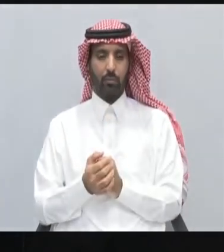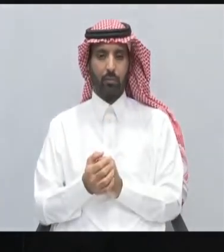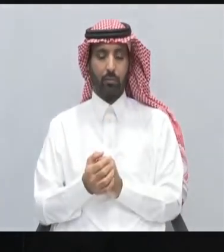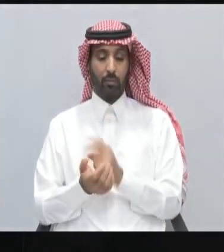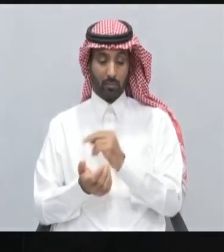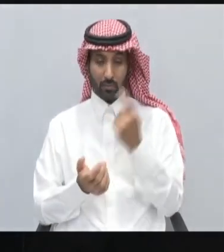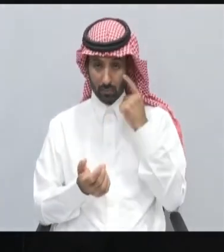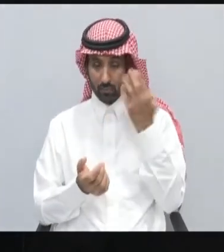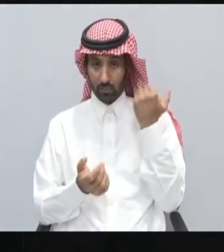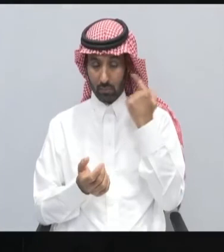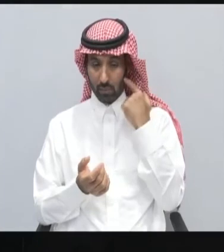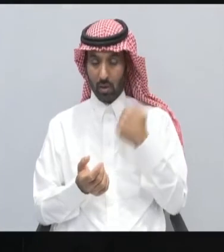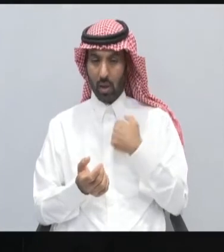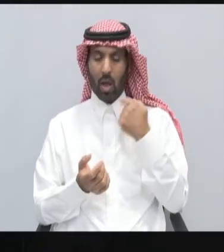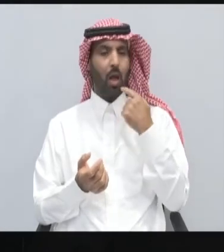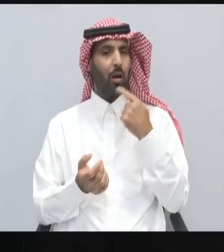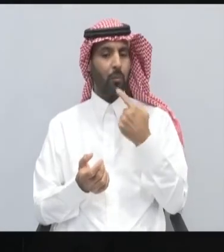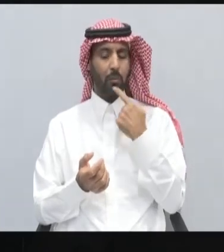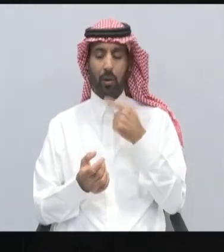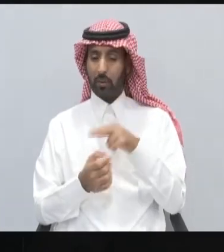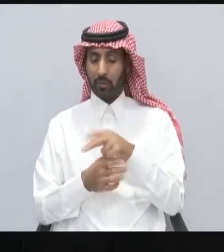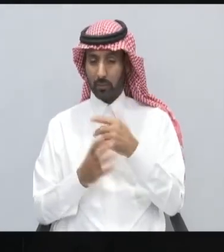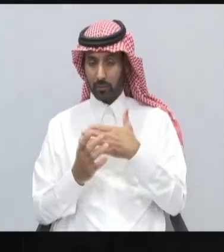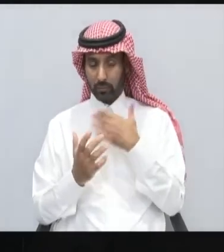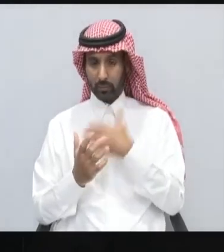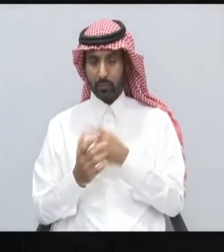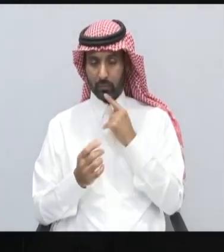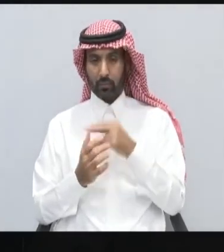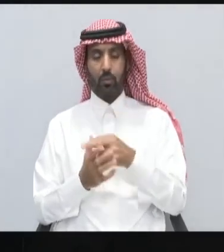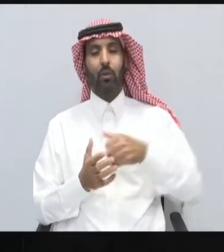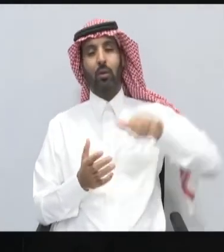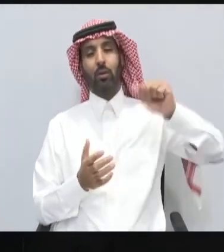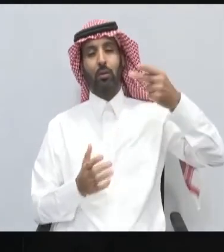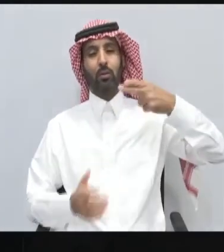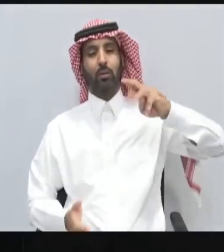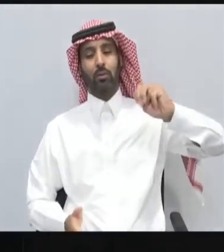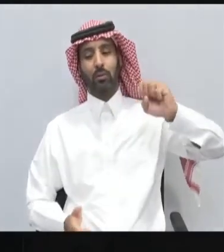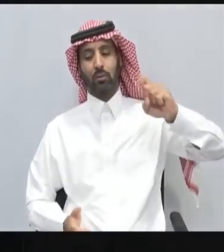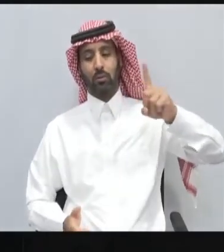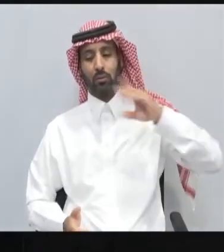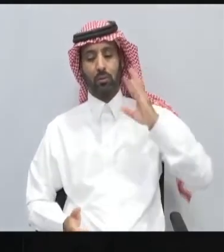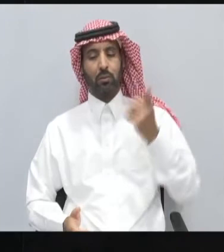like for example, you can say, Ahmed, my cousin, or Muna, she, my